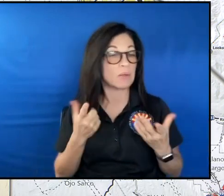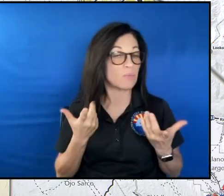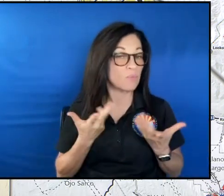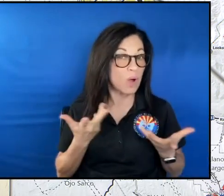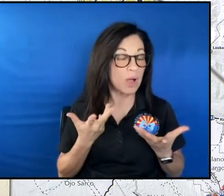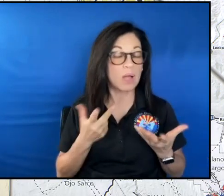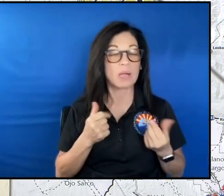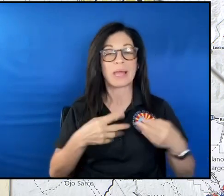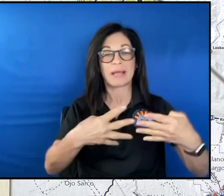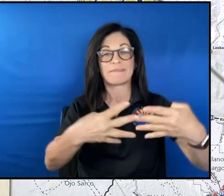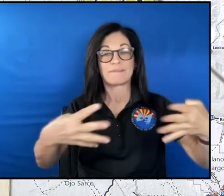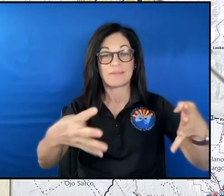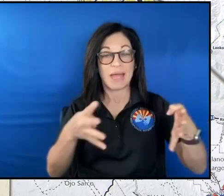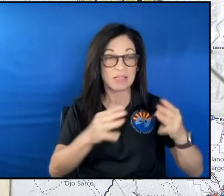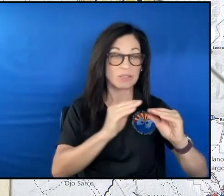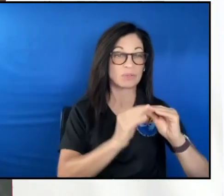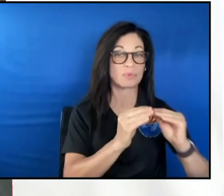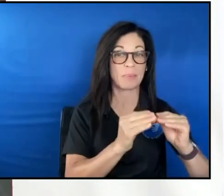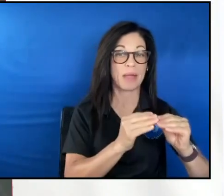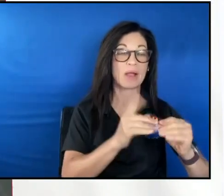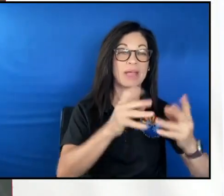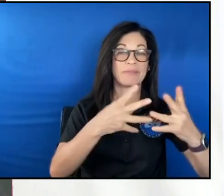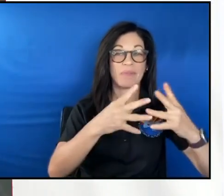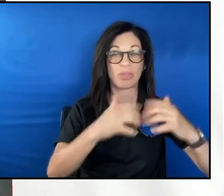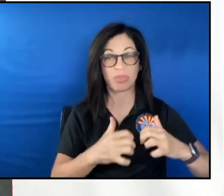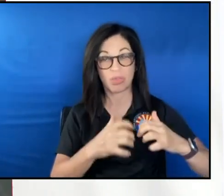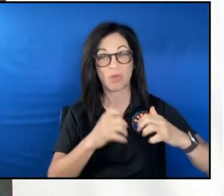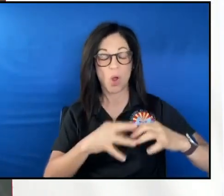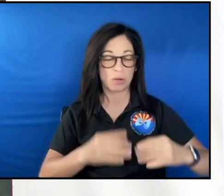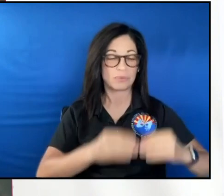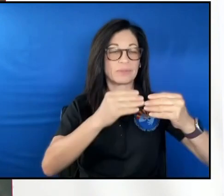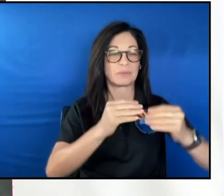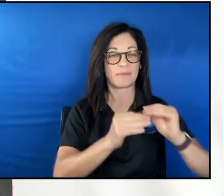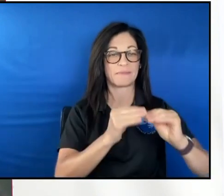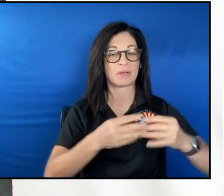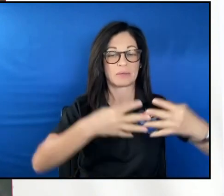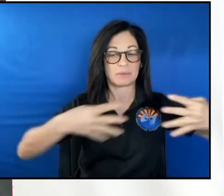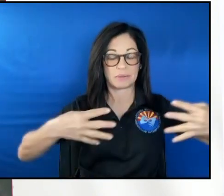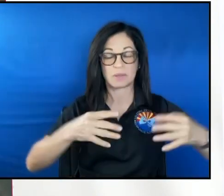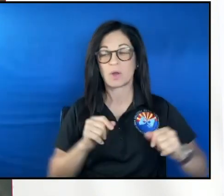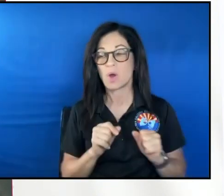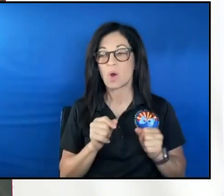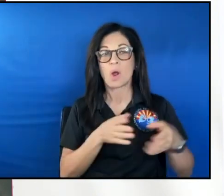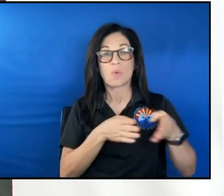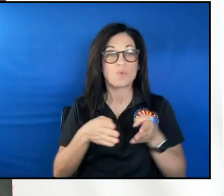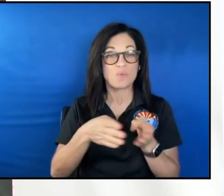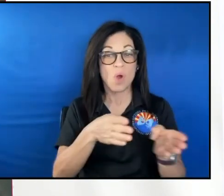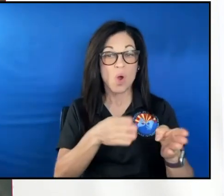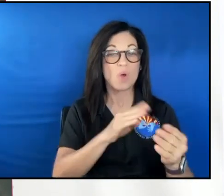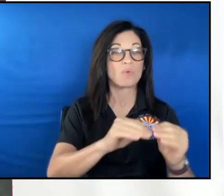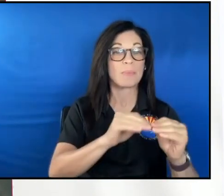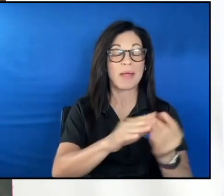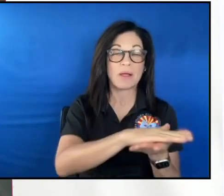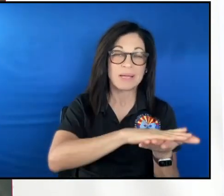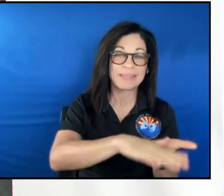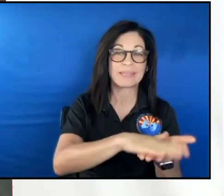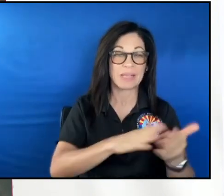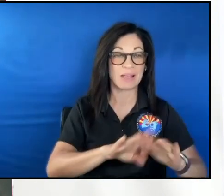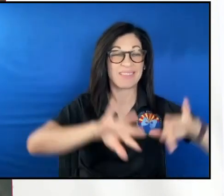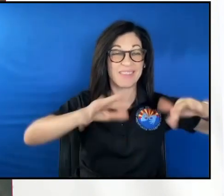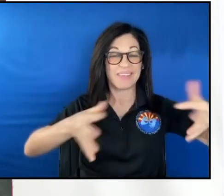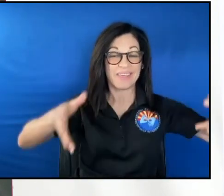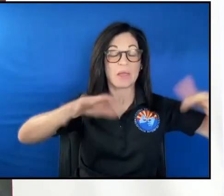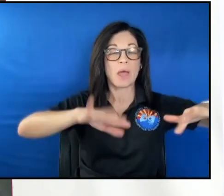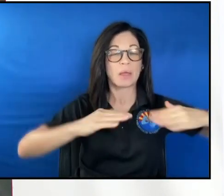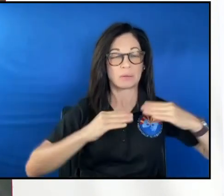fence repair, a road repair, dozer line repair, and they're still continuing that effort. And they're also making